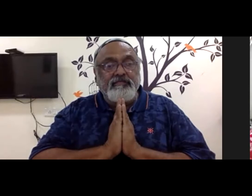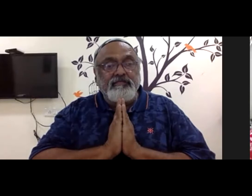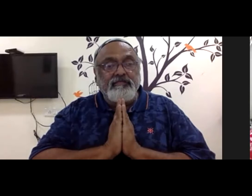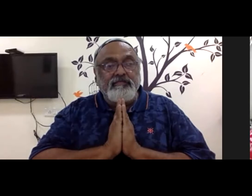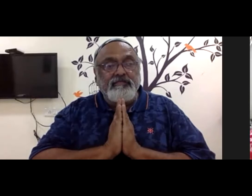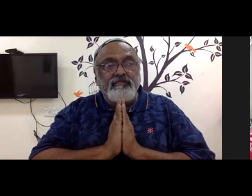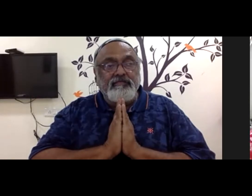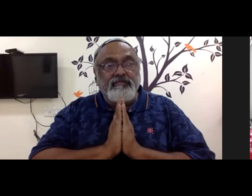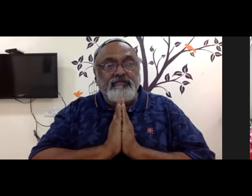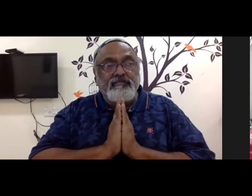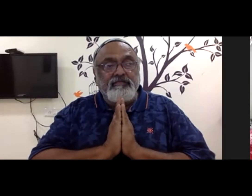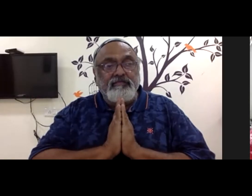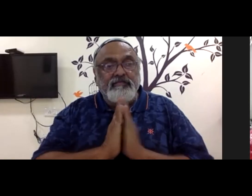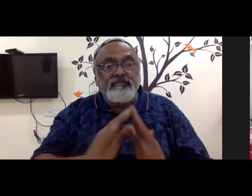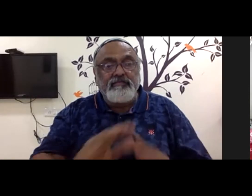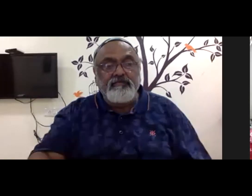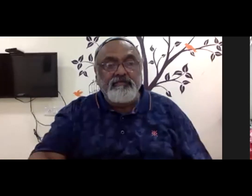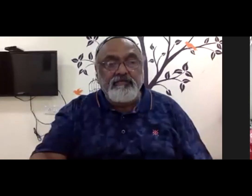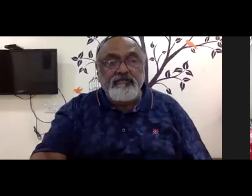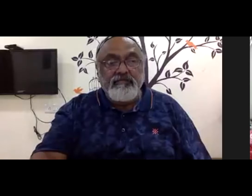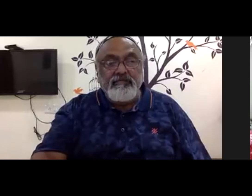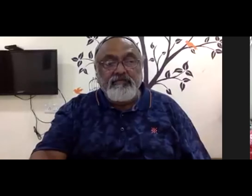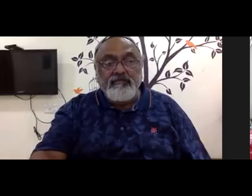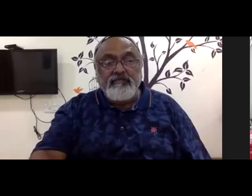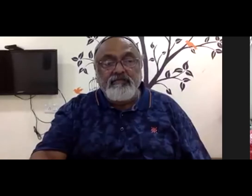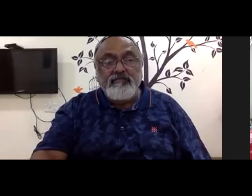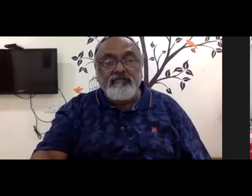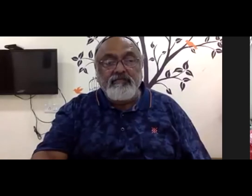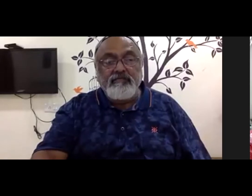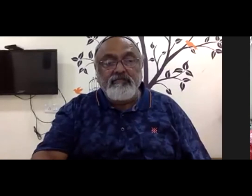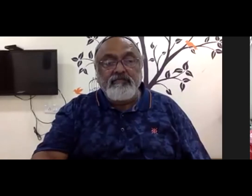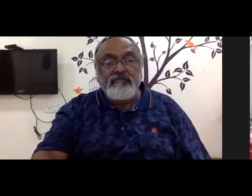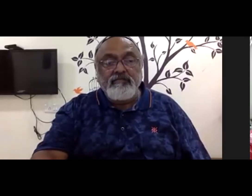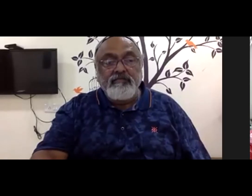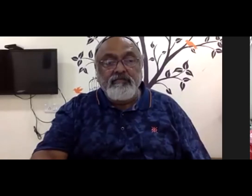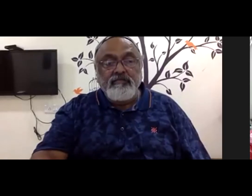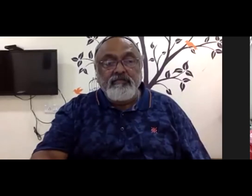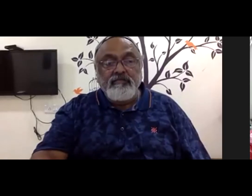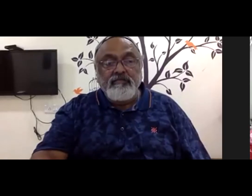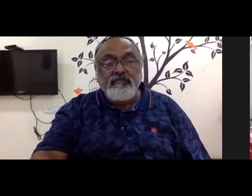Bye. Bye, ma'am. Bye-bye.